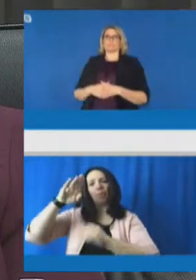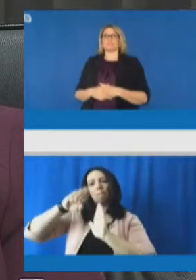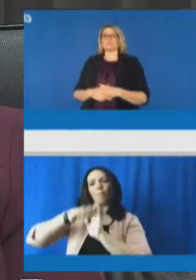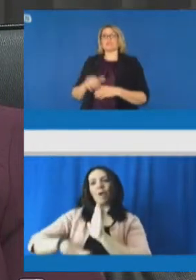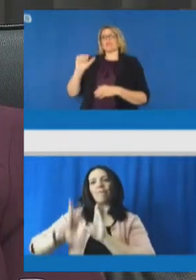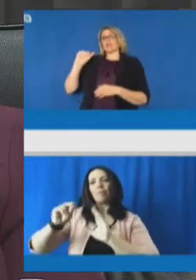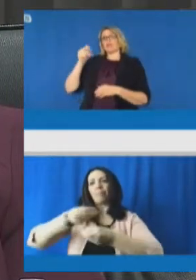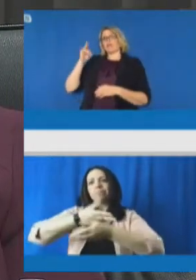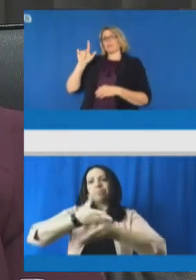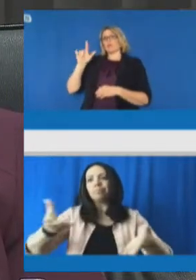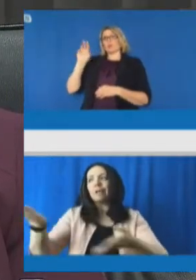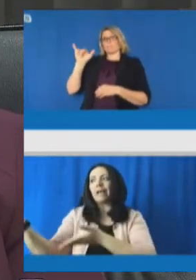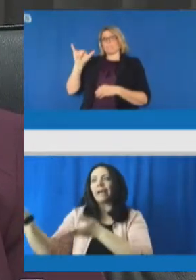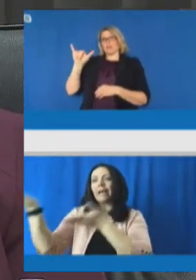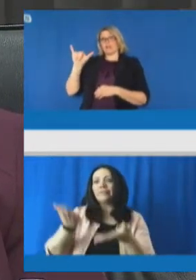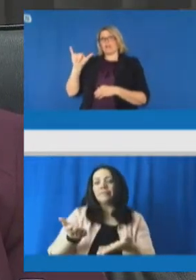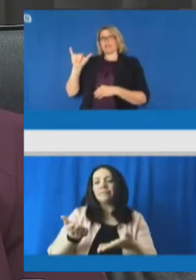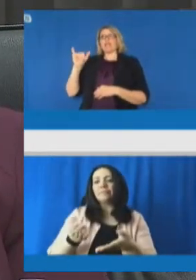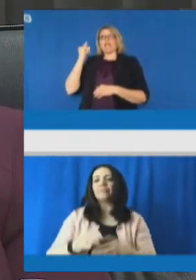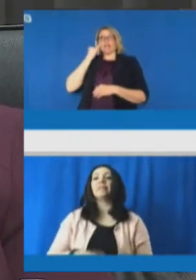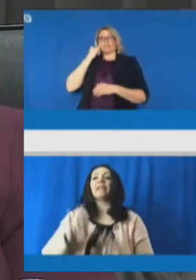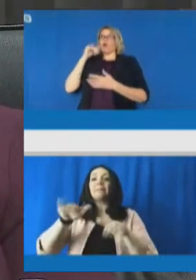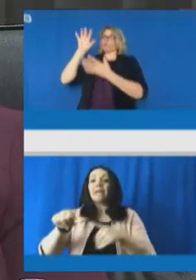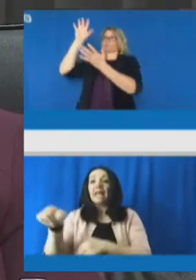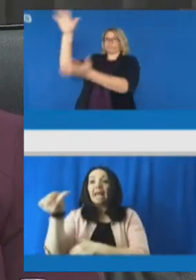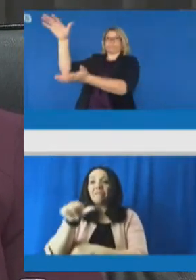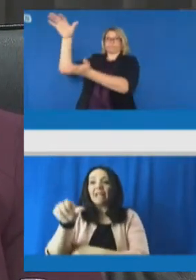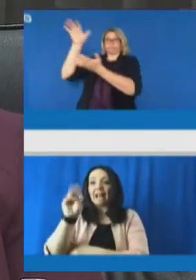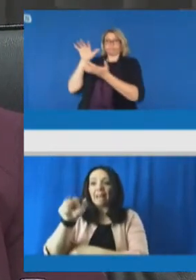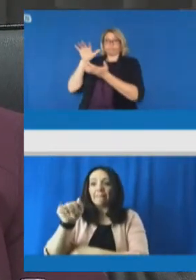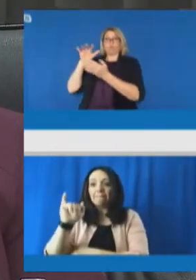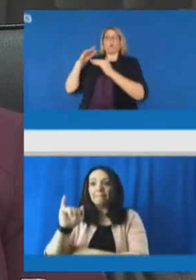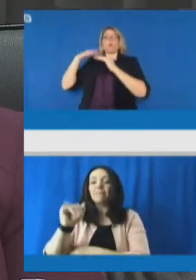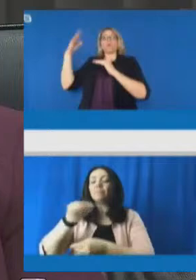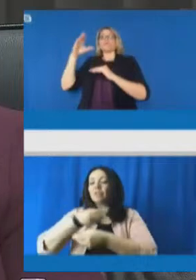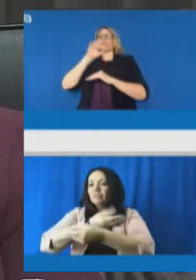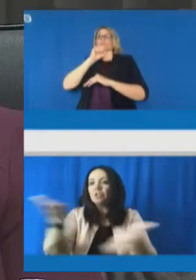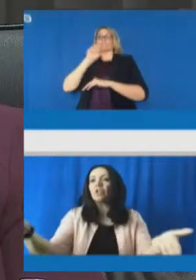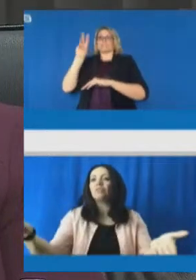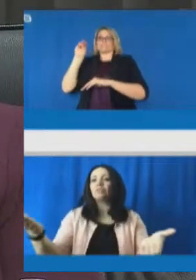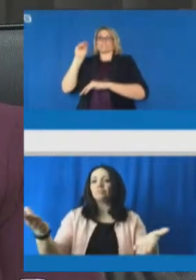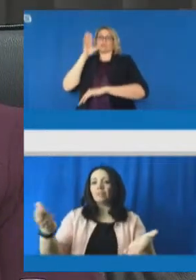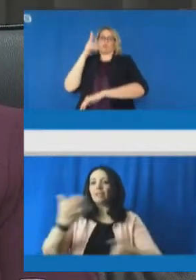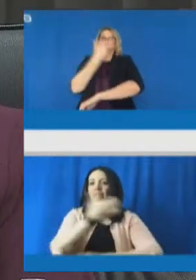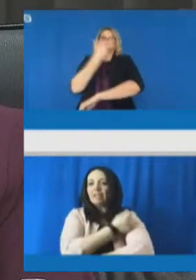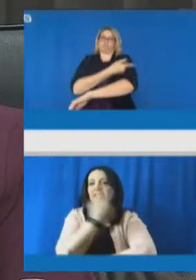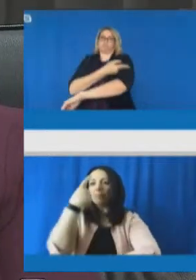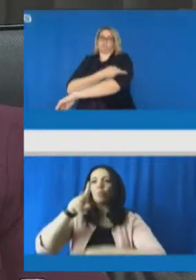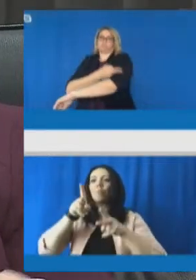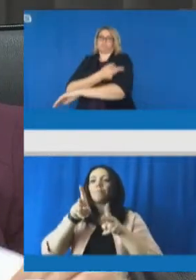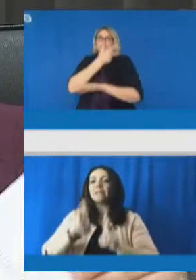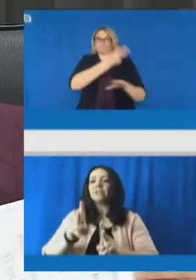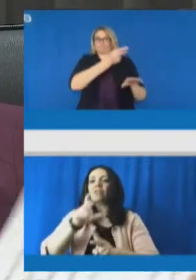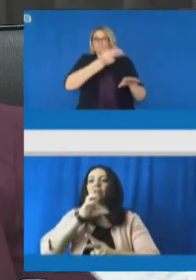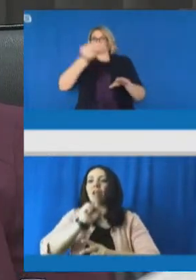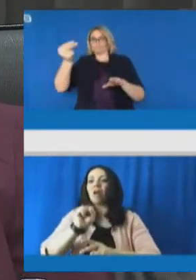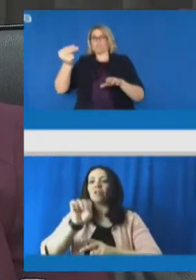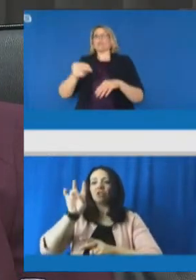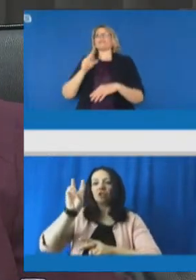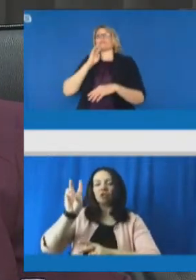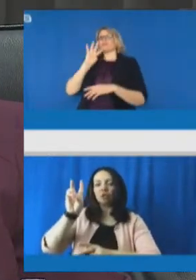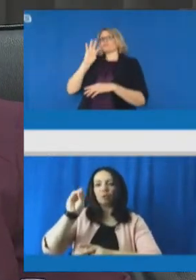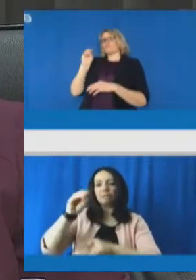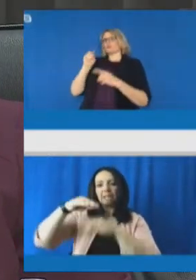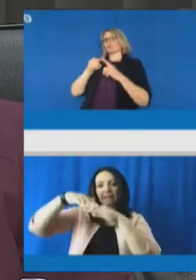of a COVID-19 vaccine by the end of June. That is great news, and we are really very much looking forward to those